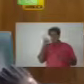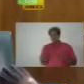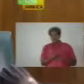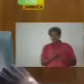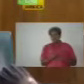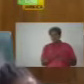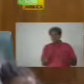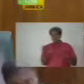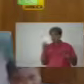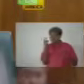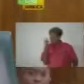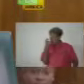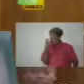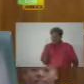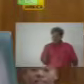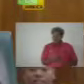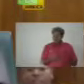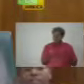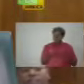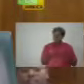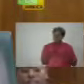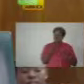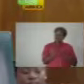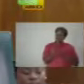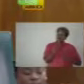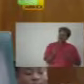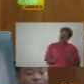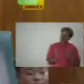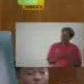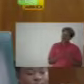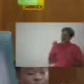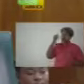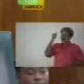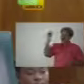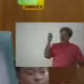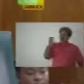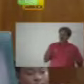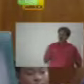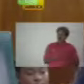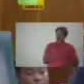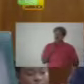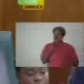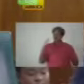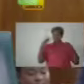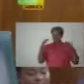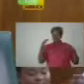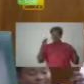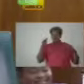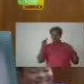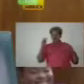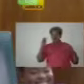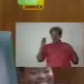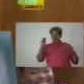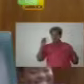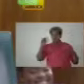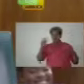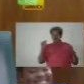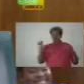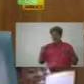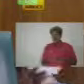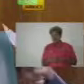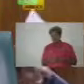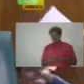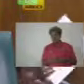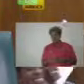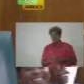there's no doubt that when it comes to the idea of the Noise Abatement Act,